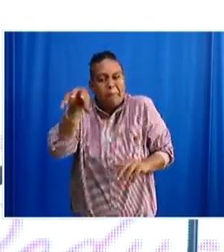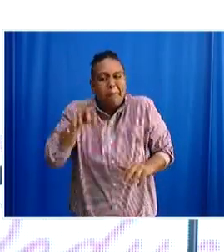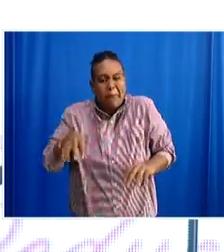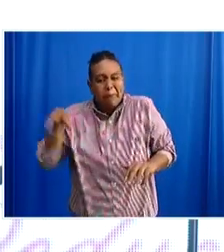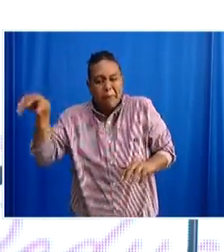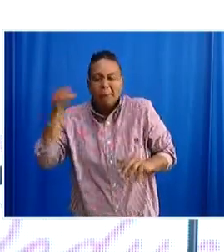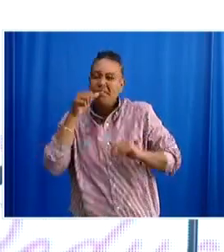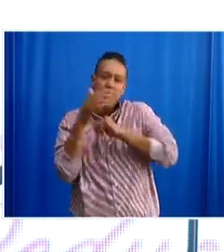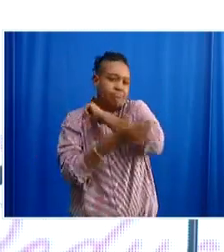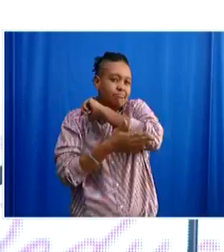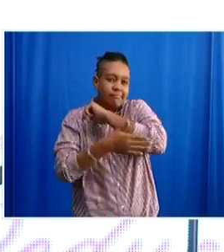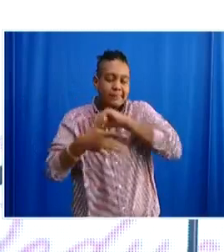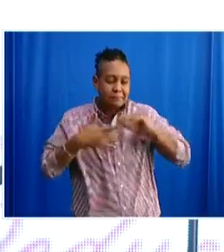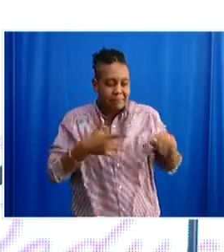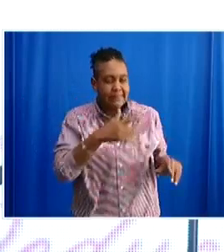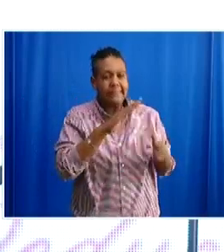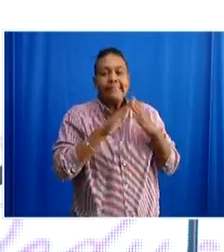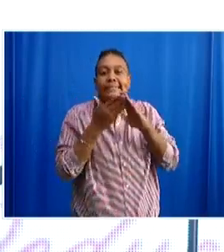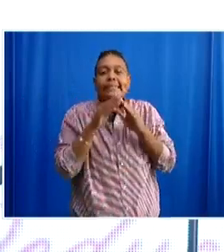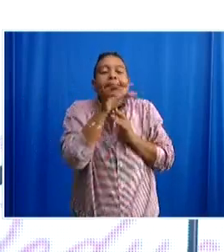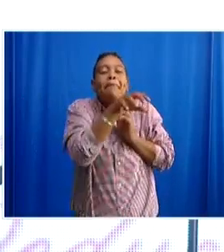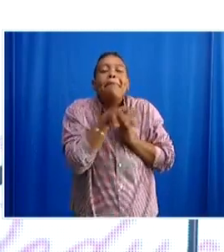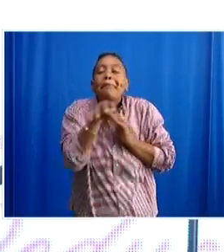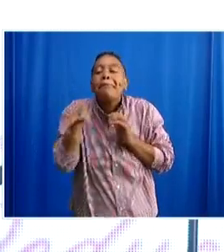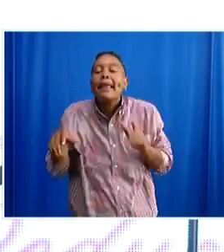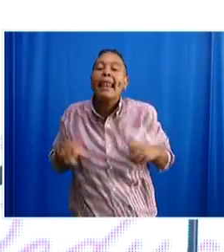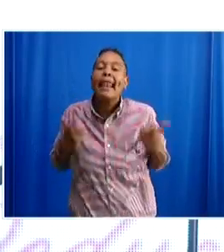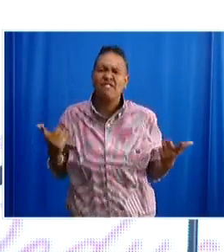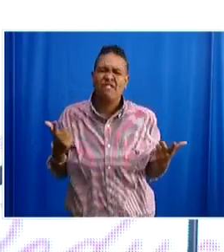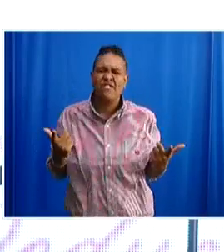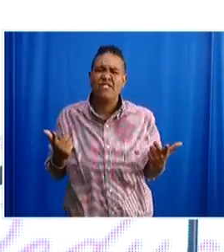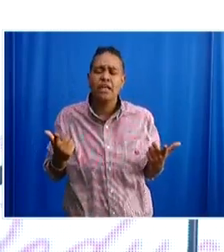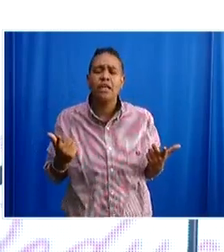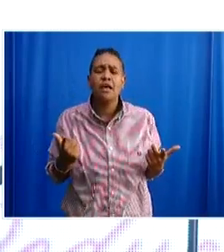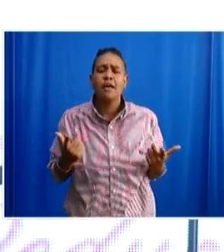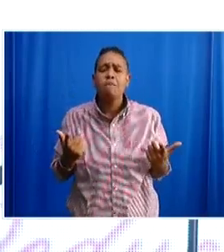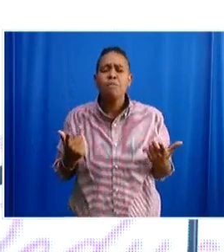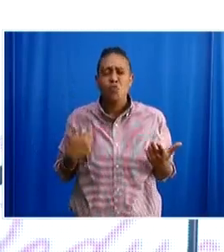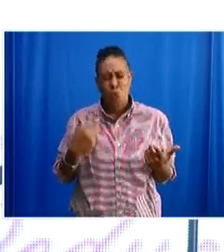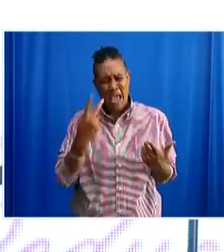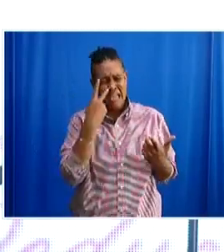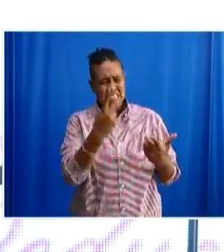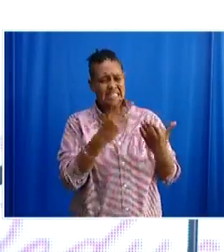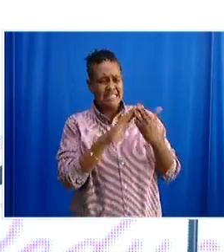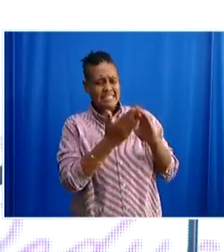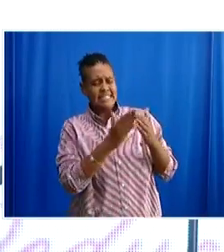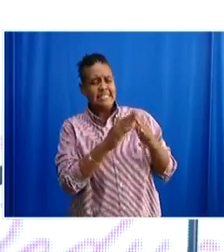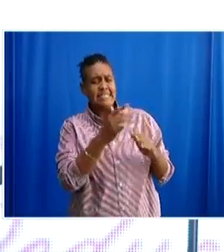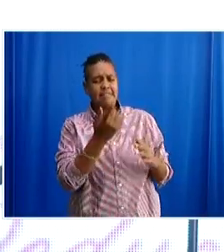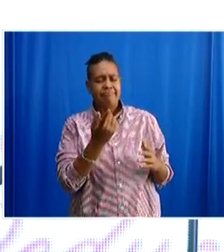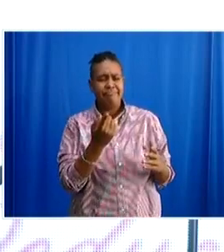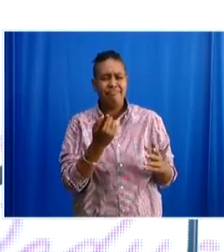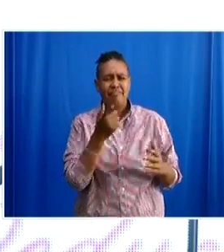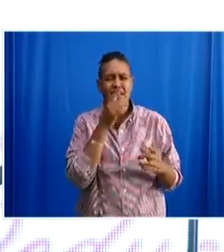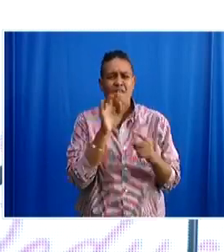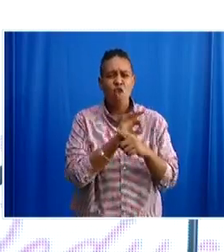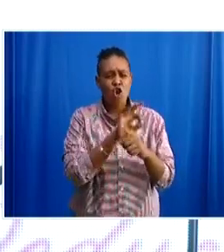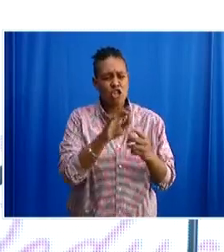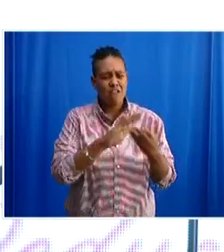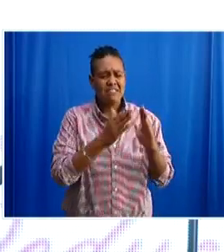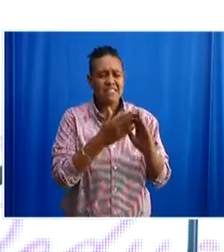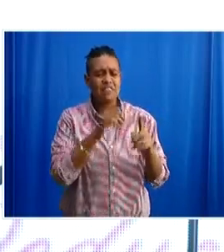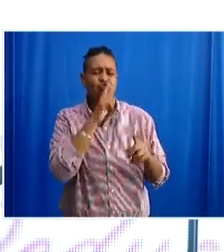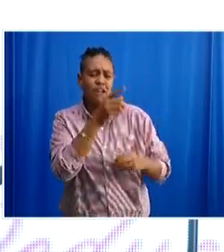So I want us to see cities not merely as a function of city is really for